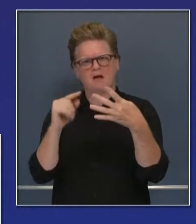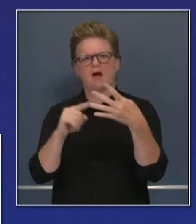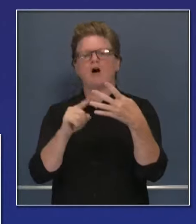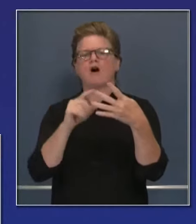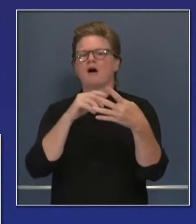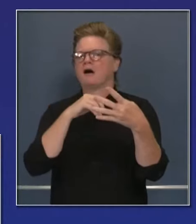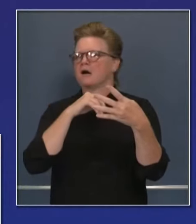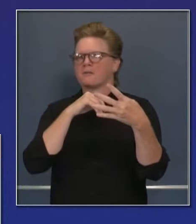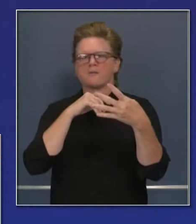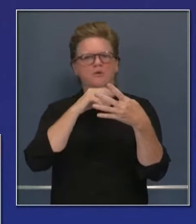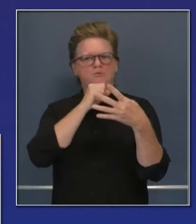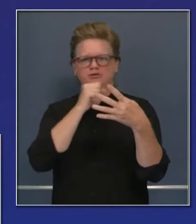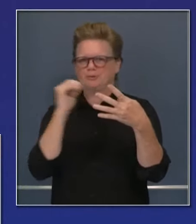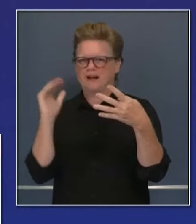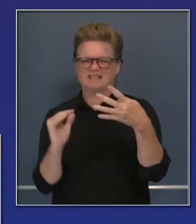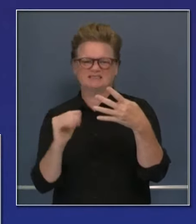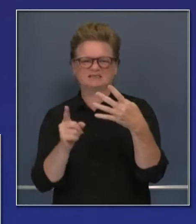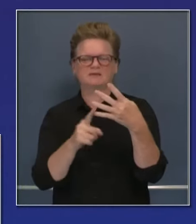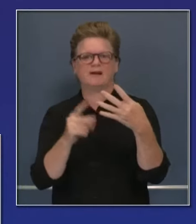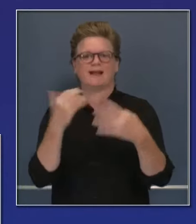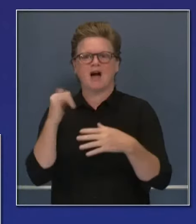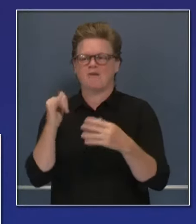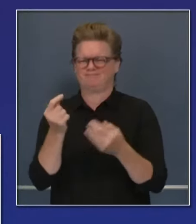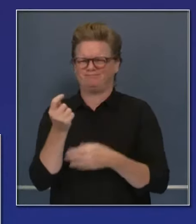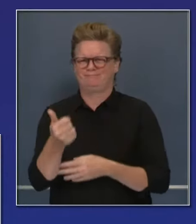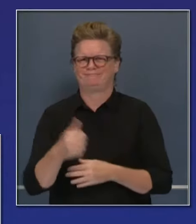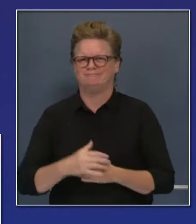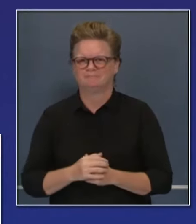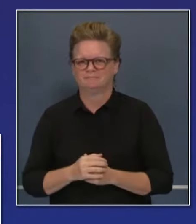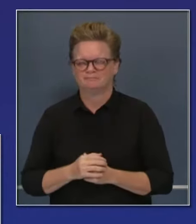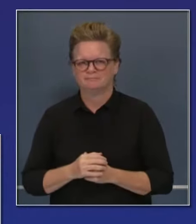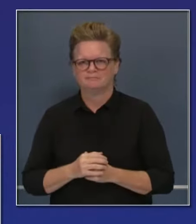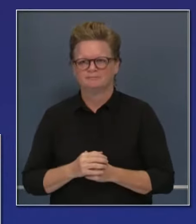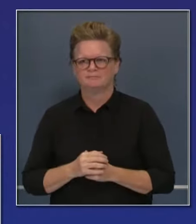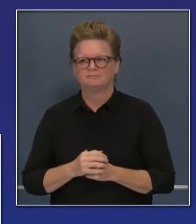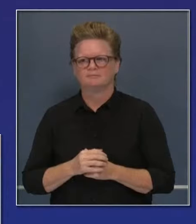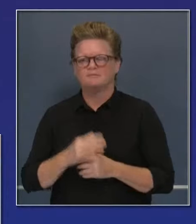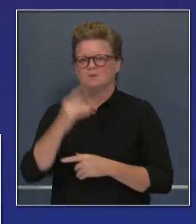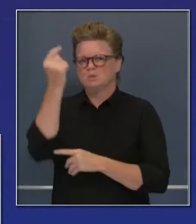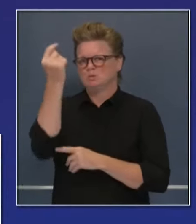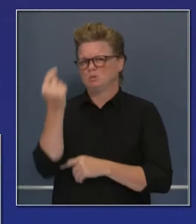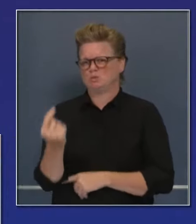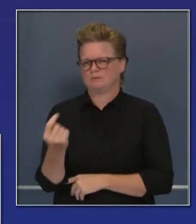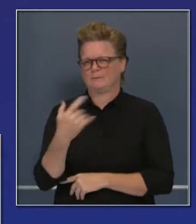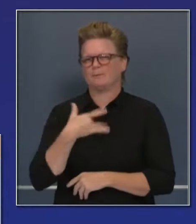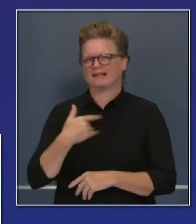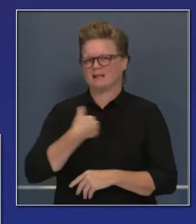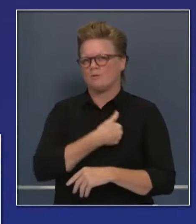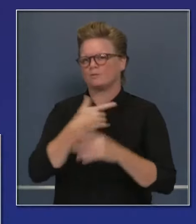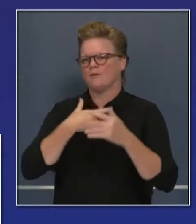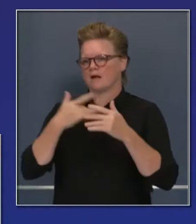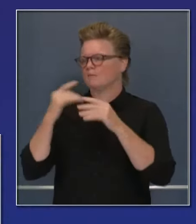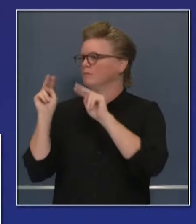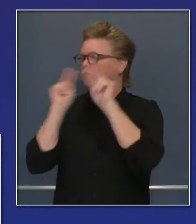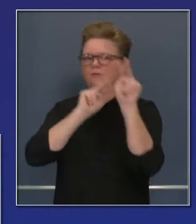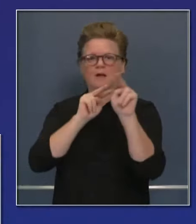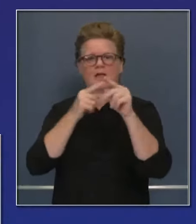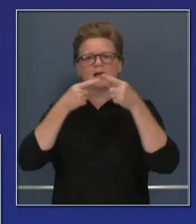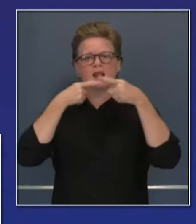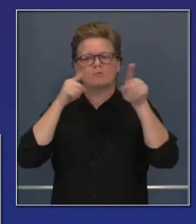each of these on a weekly basis, every Tuesday, we'll be announcing where counties are relative to